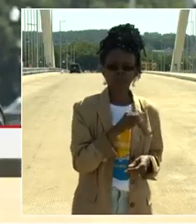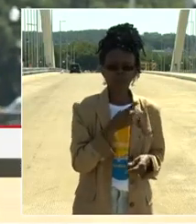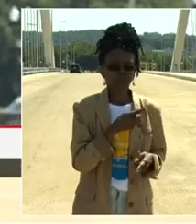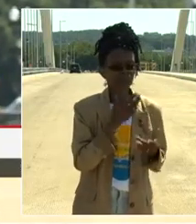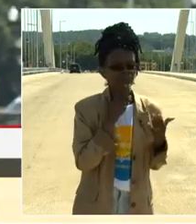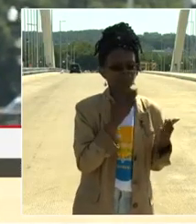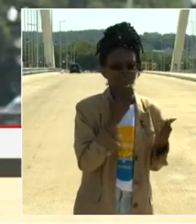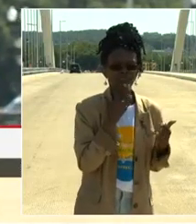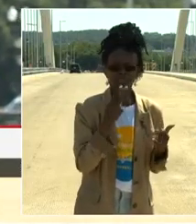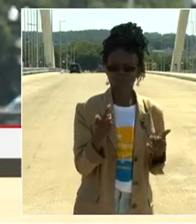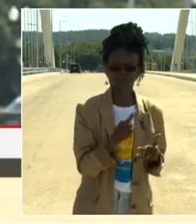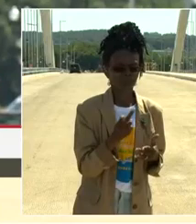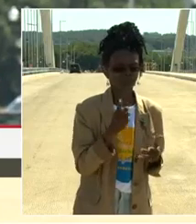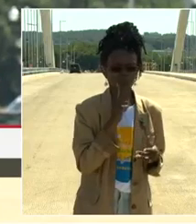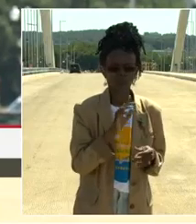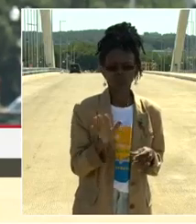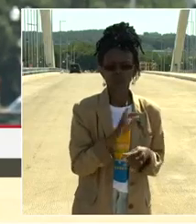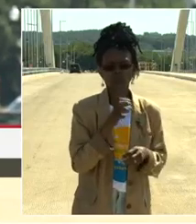this happen.